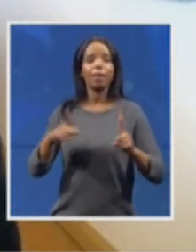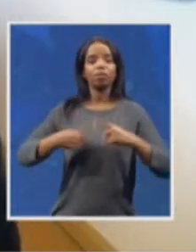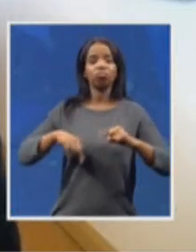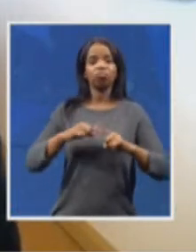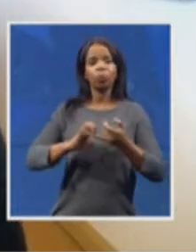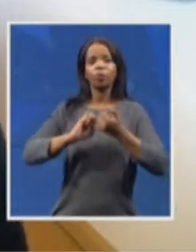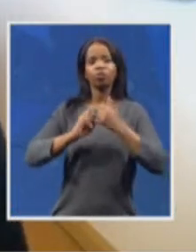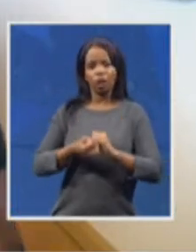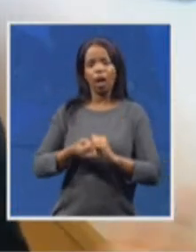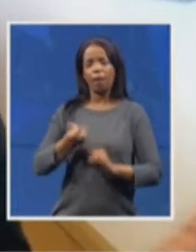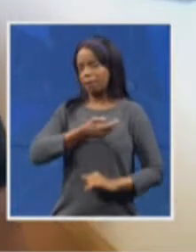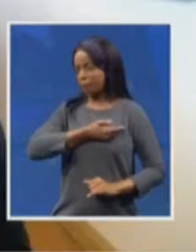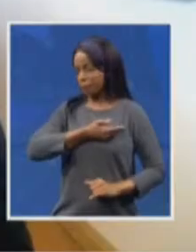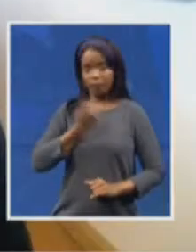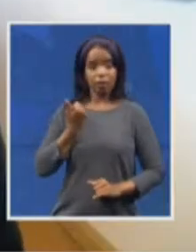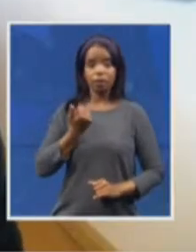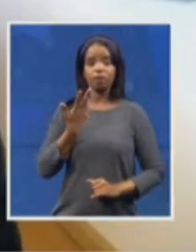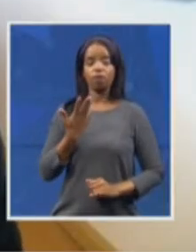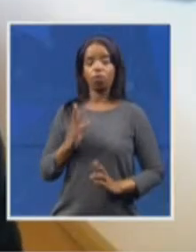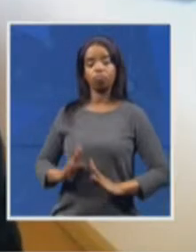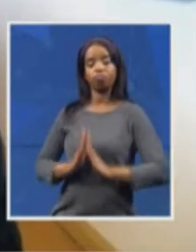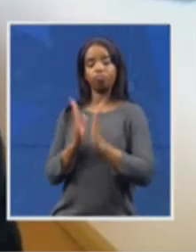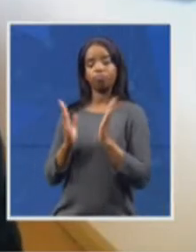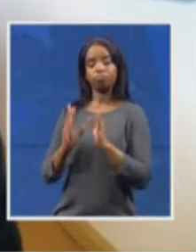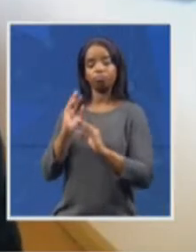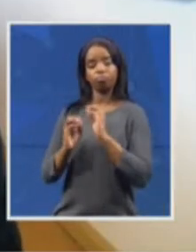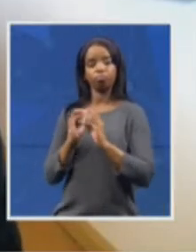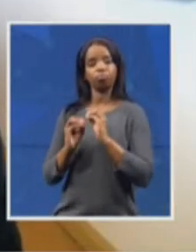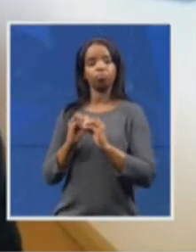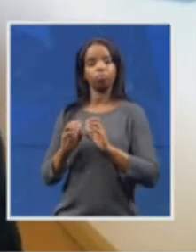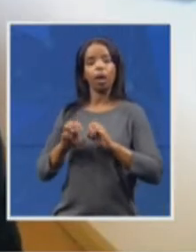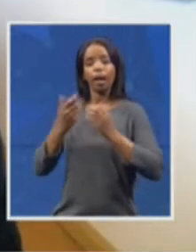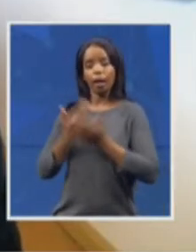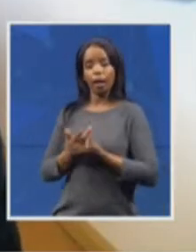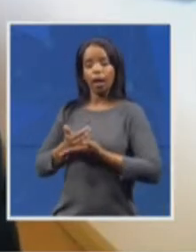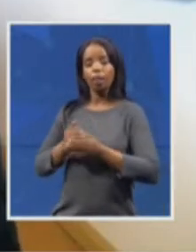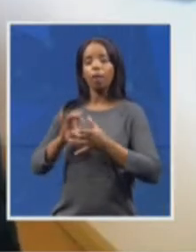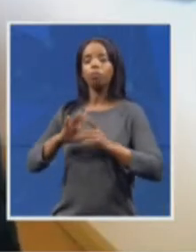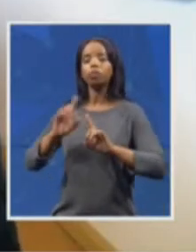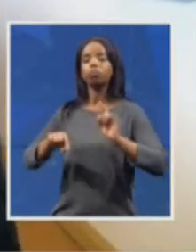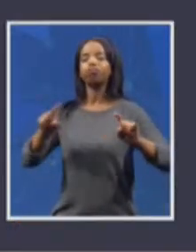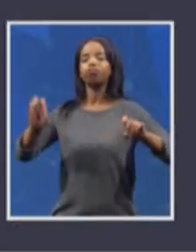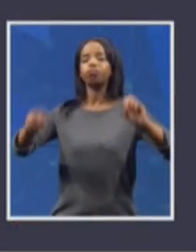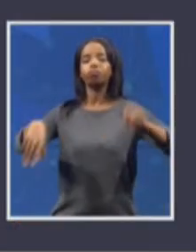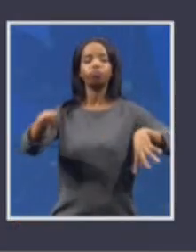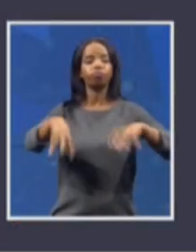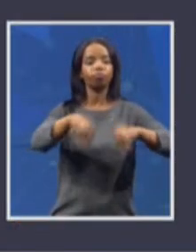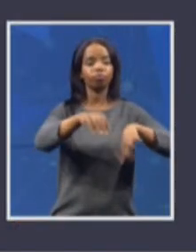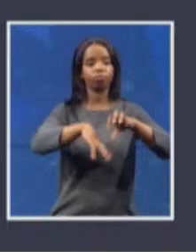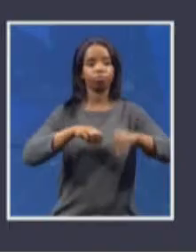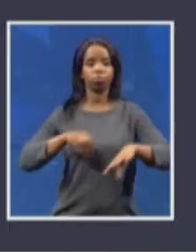much as possible with all those constraints that you've already mentioned. Thanks.